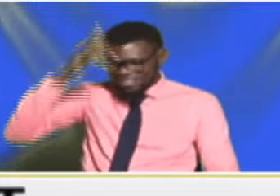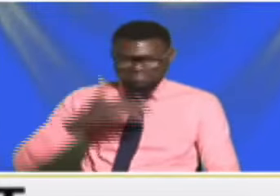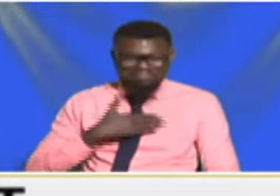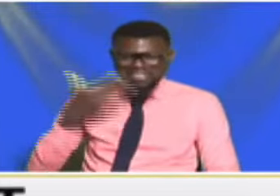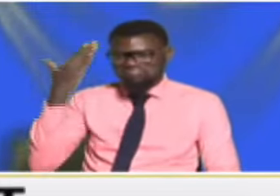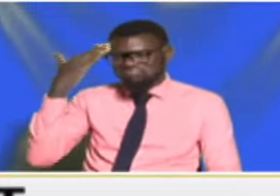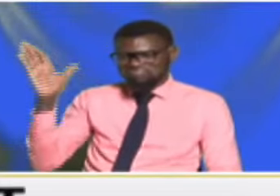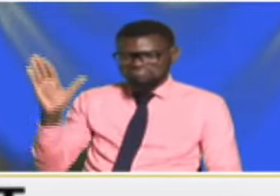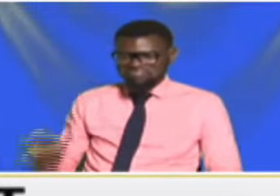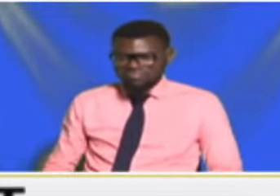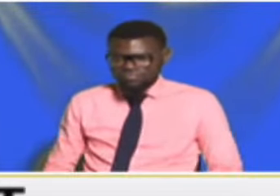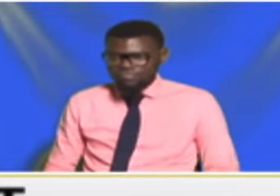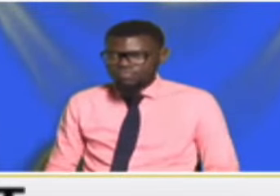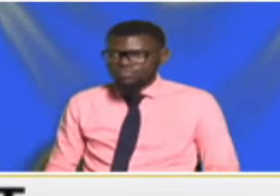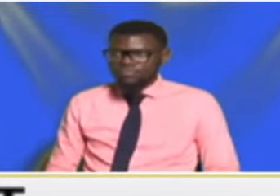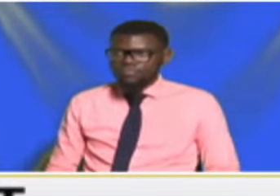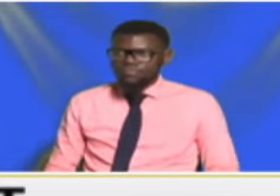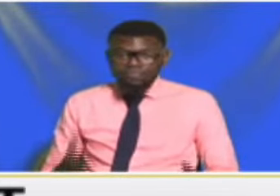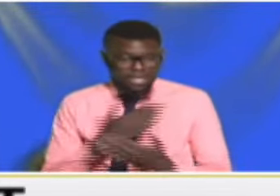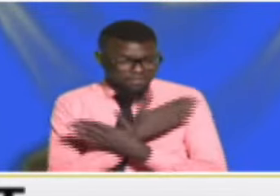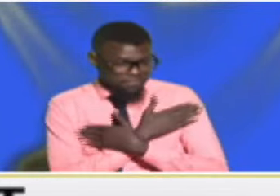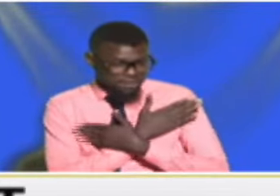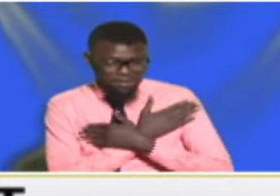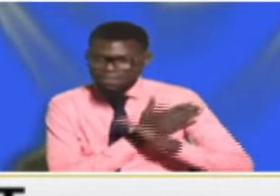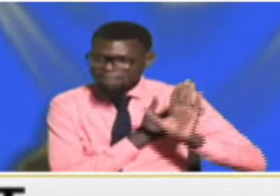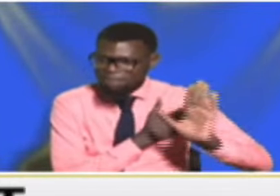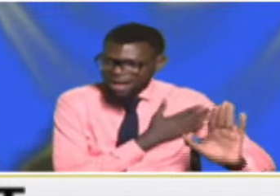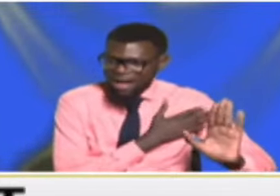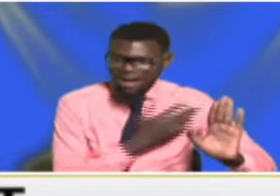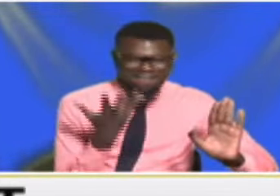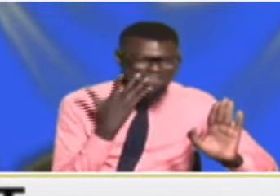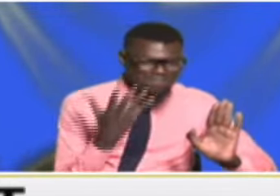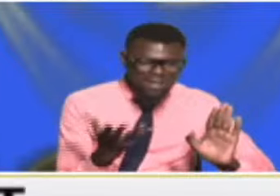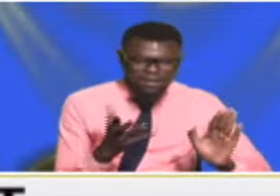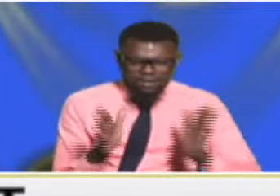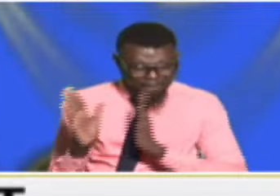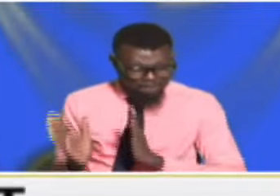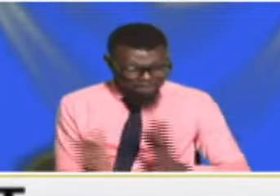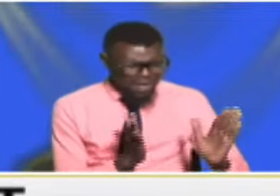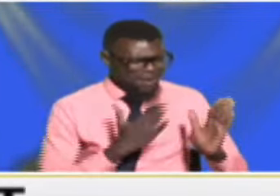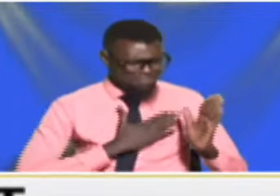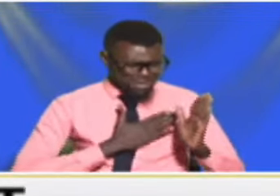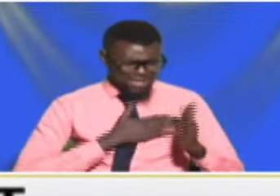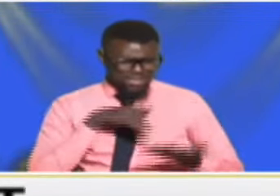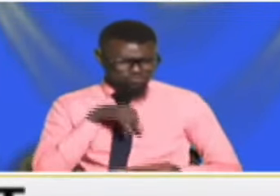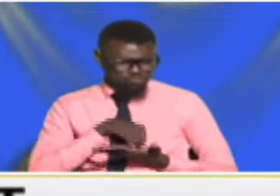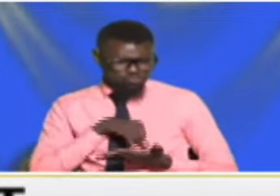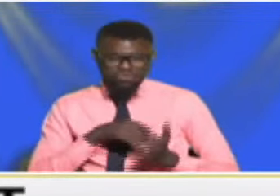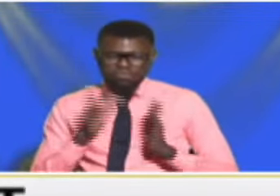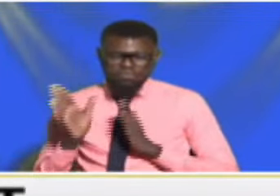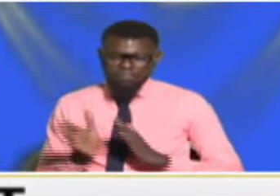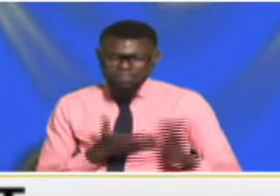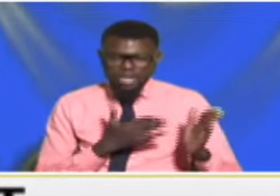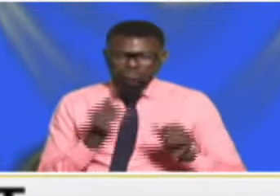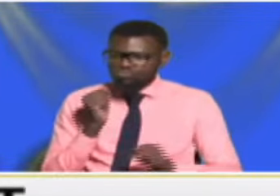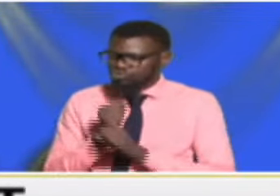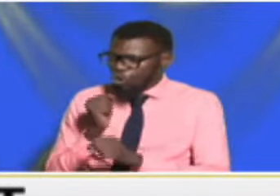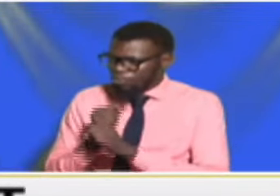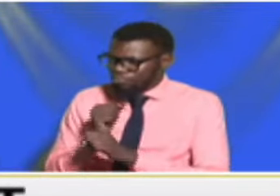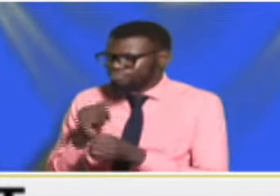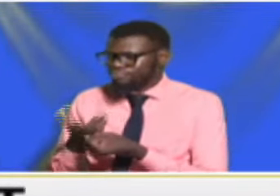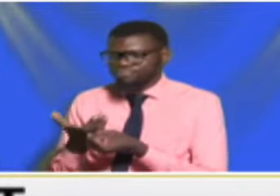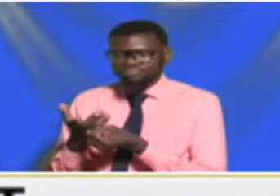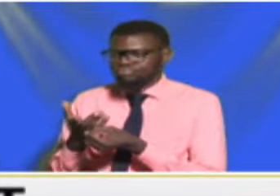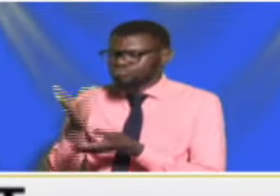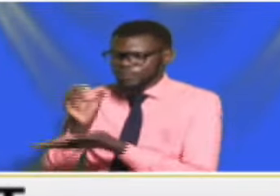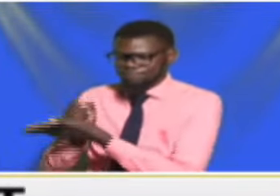500 of his colleagues around our village, are actually part of my plan on export of labor. They have actually,